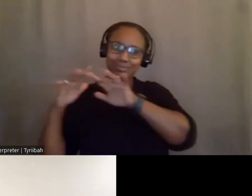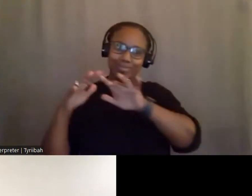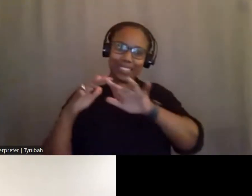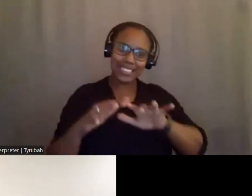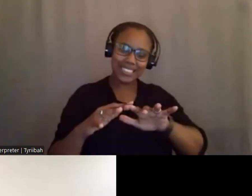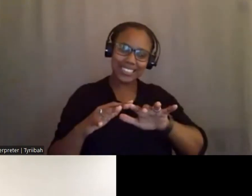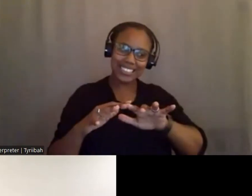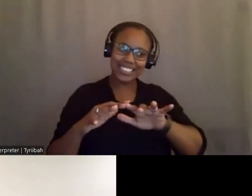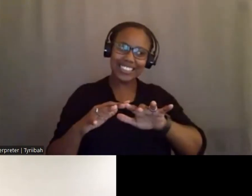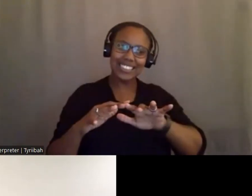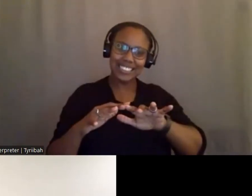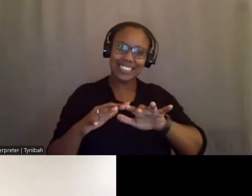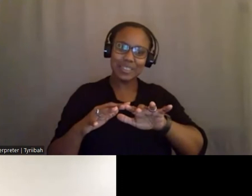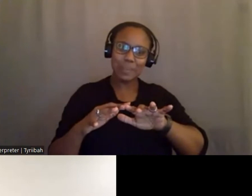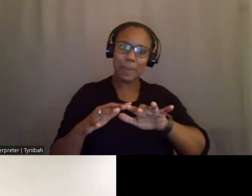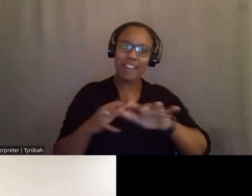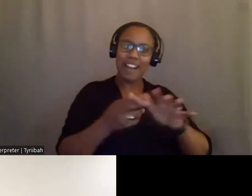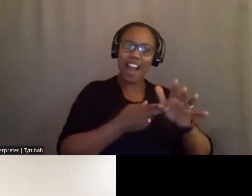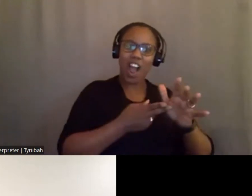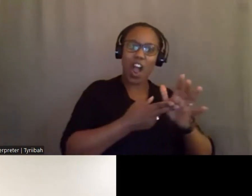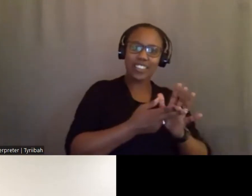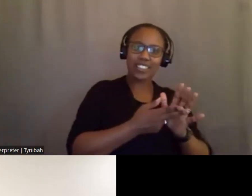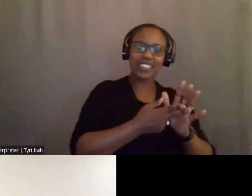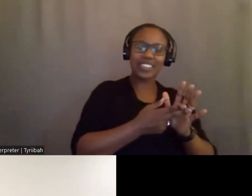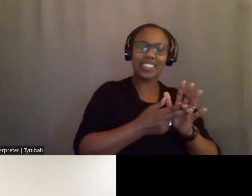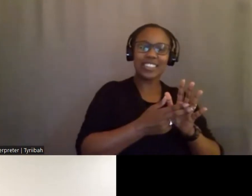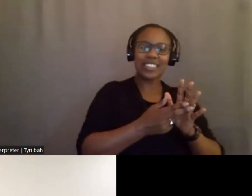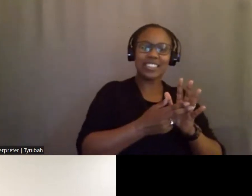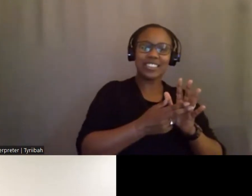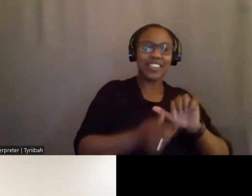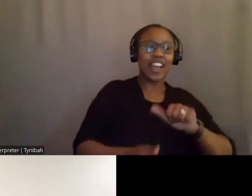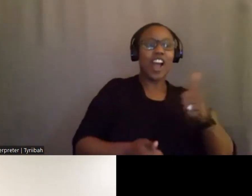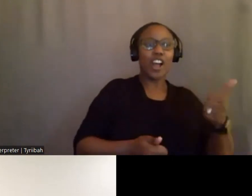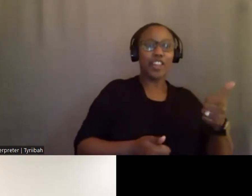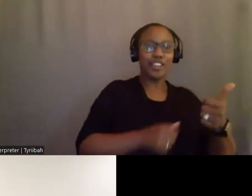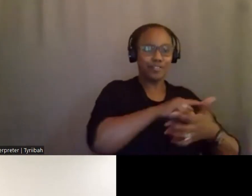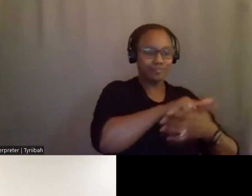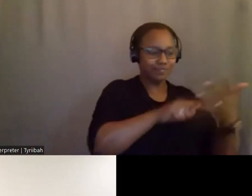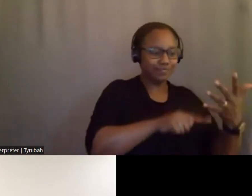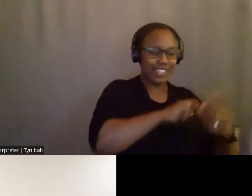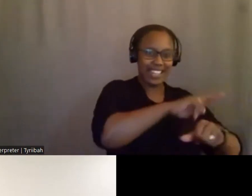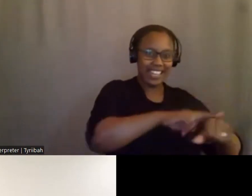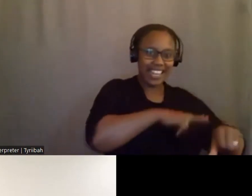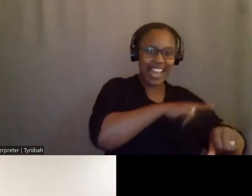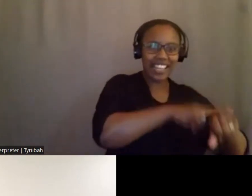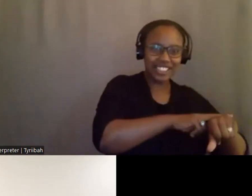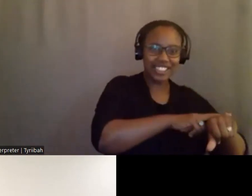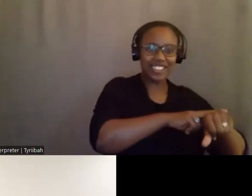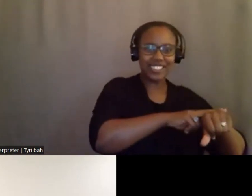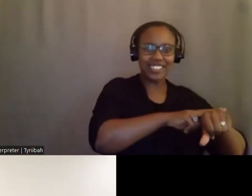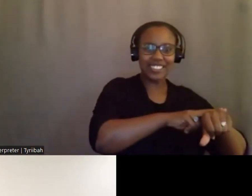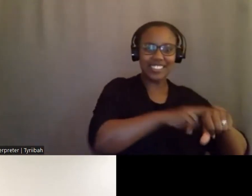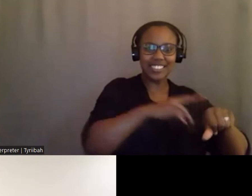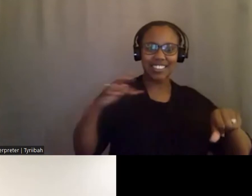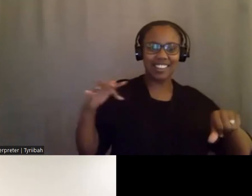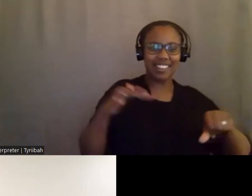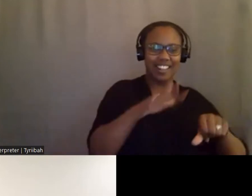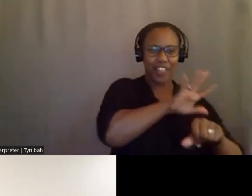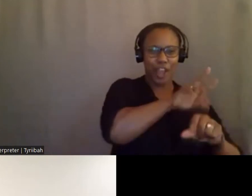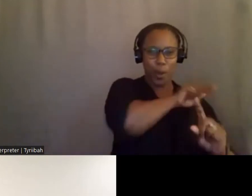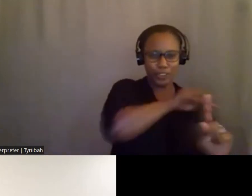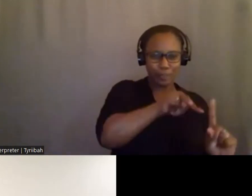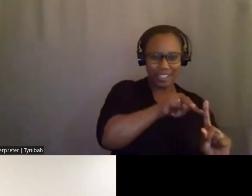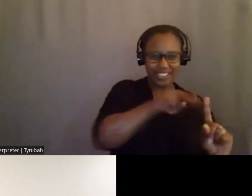the devastation that is wrought on Native nations and people by that migration, in addition to white migration,